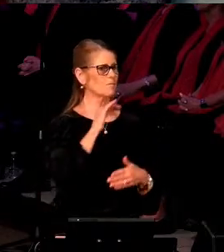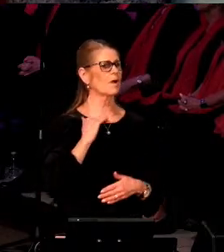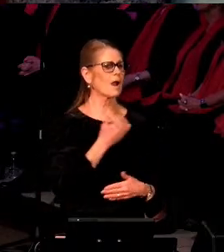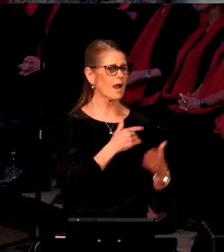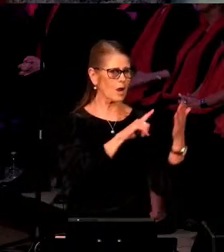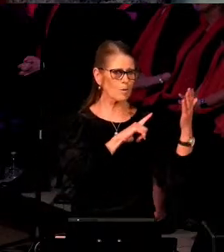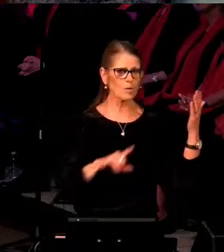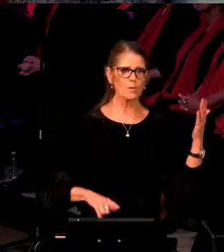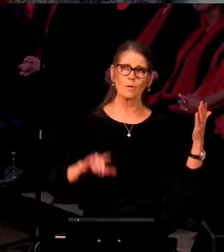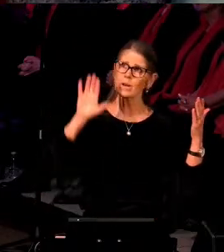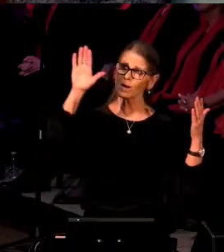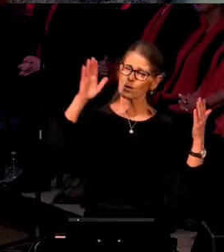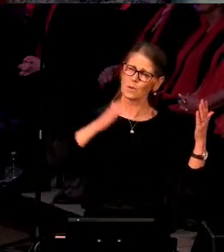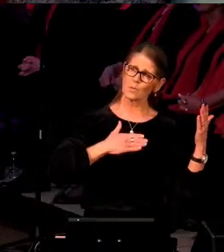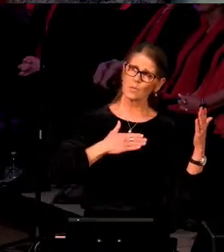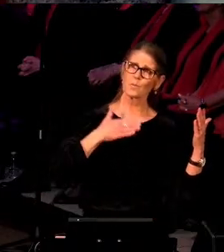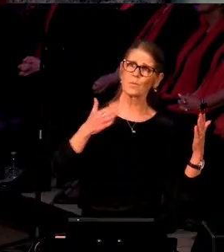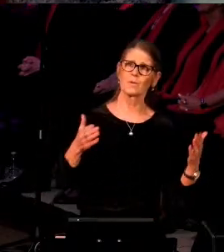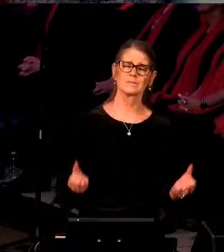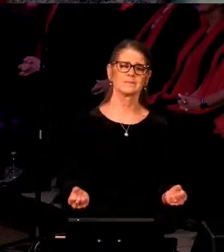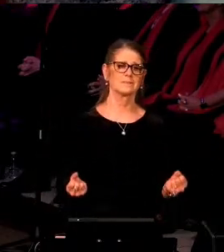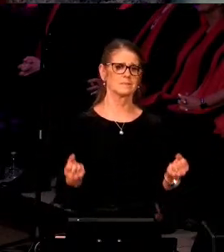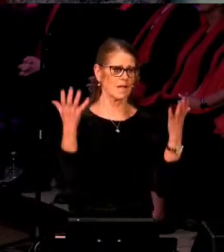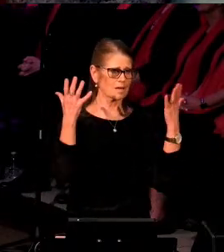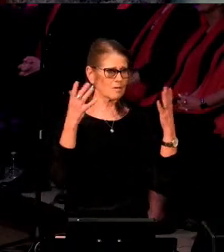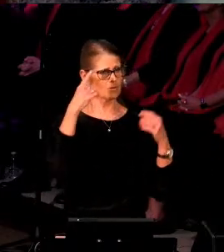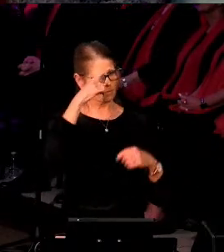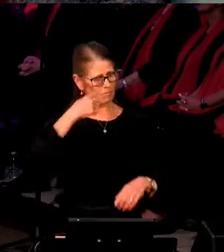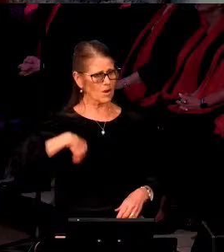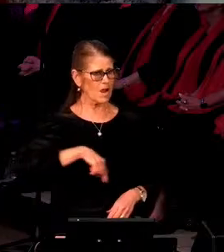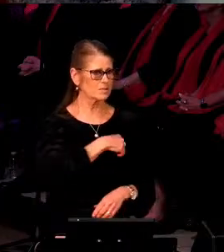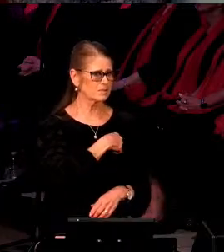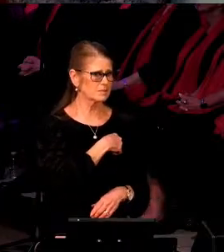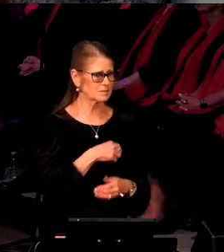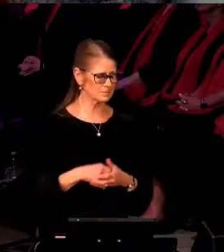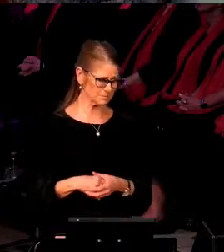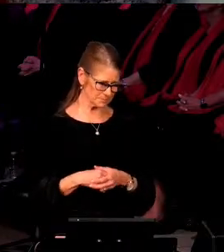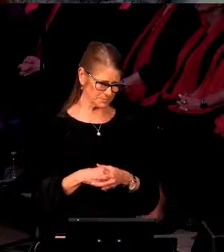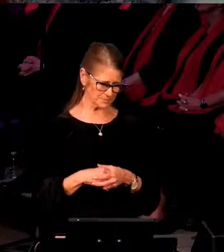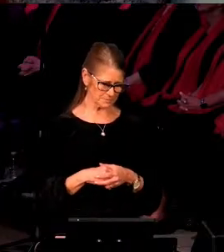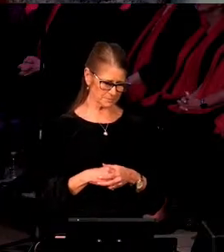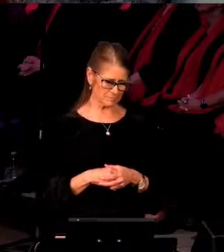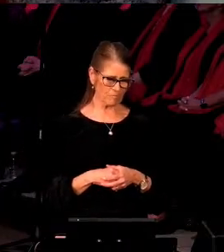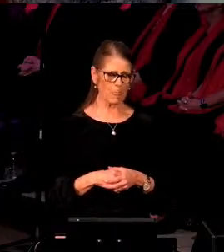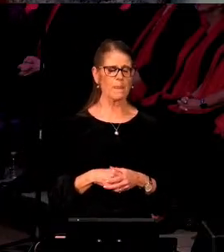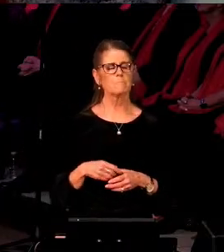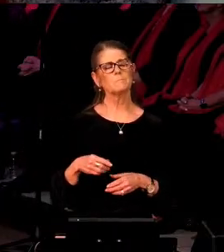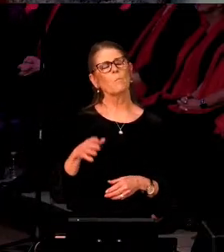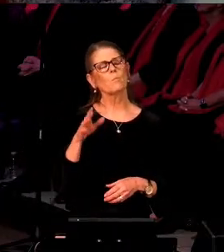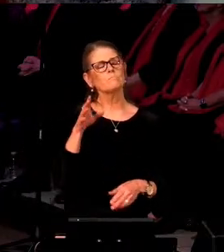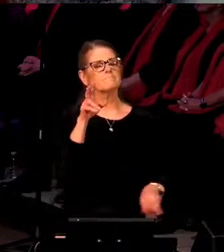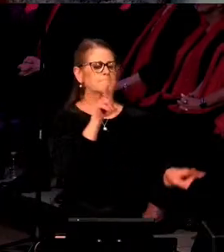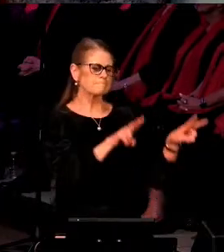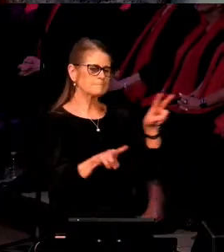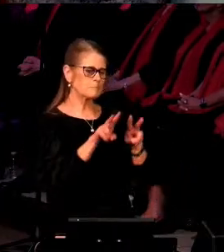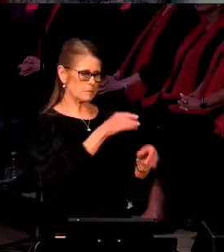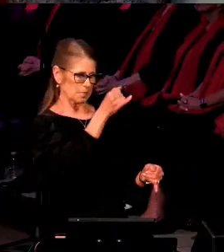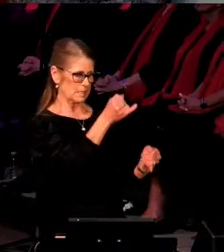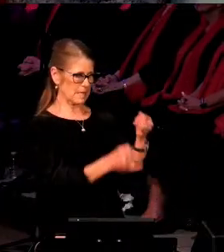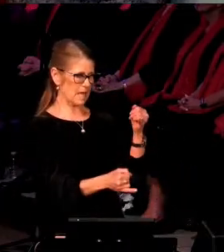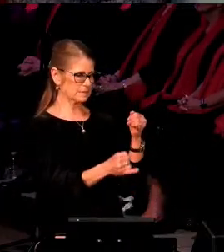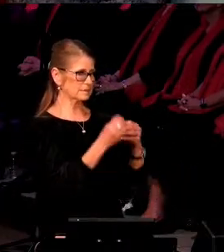and his willing sacrifices for us. We will take a look at the Last